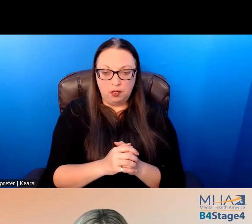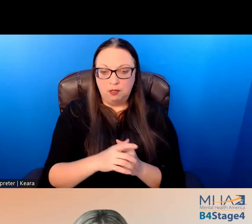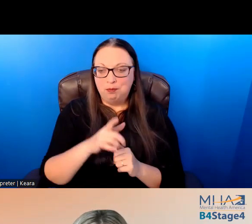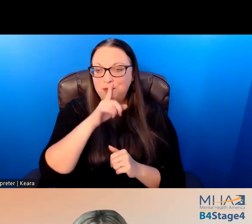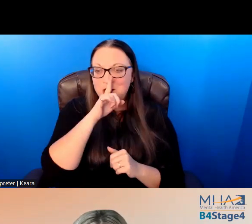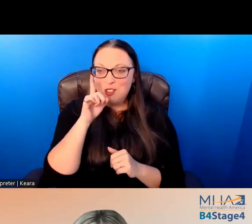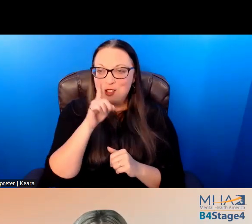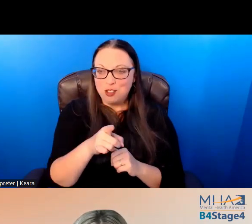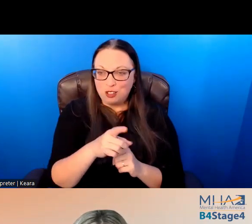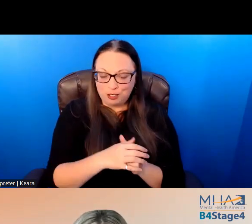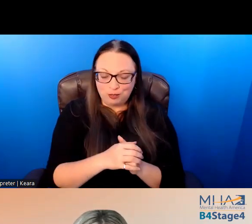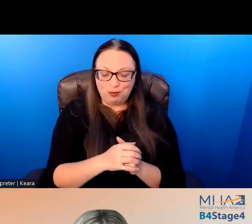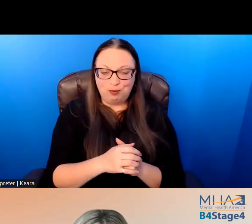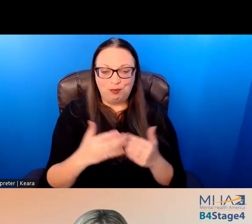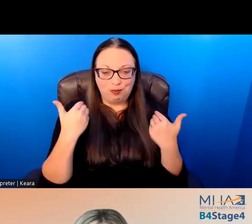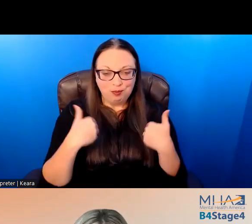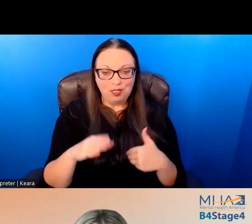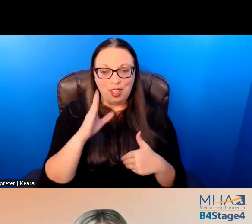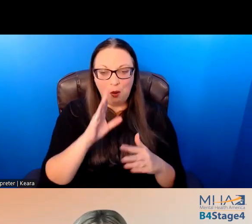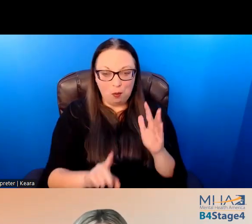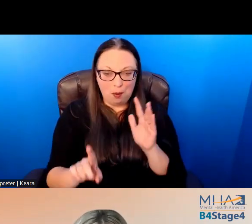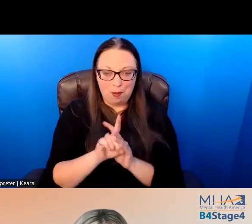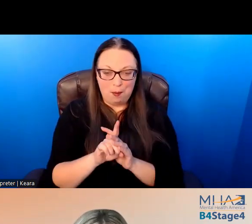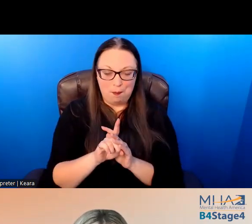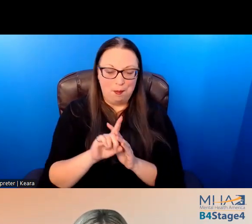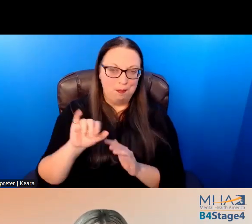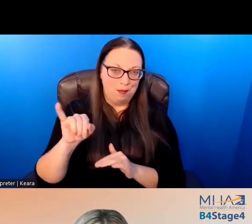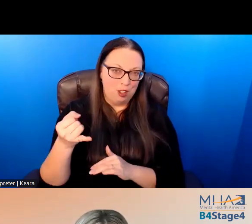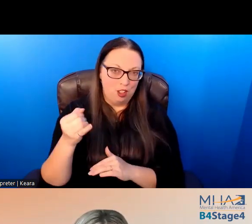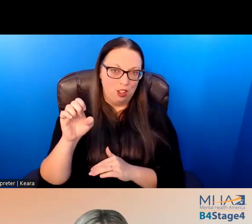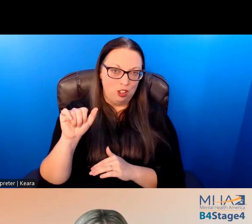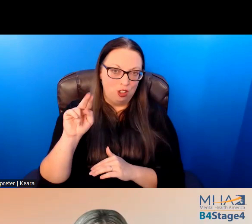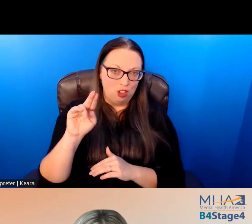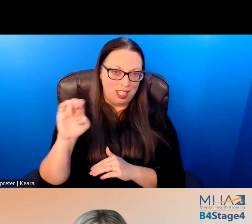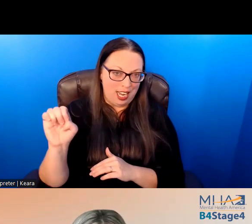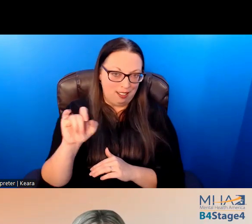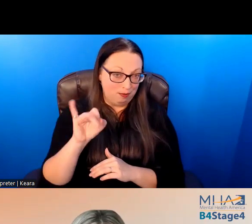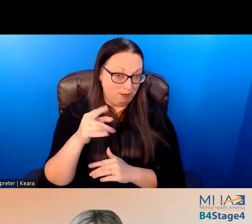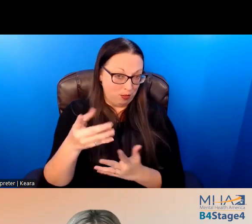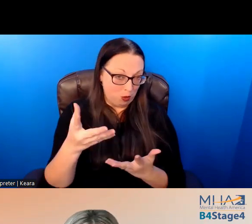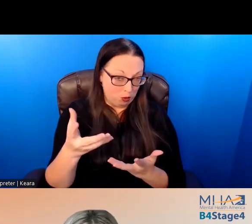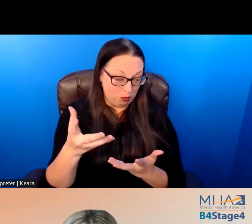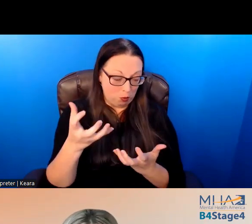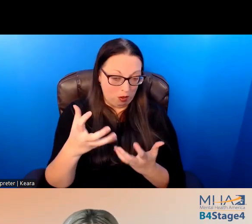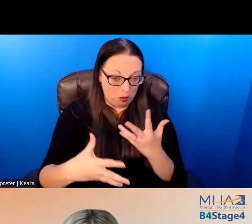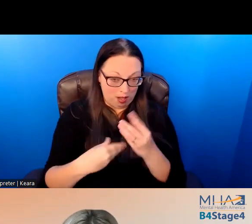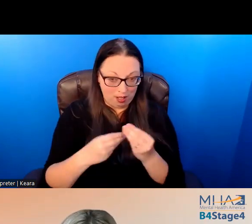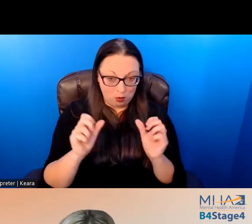Sure. I will jump in, and if Janae, if you have anything. Right now,